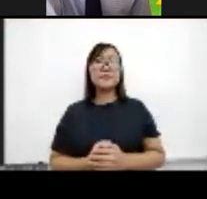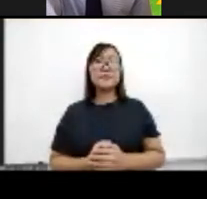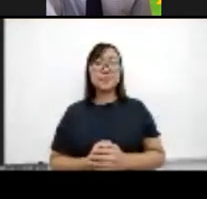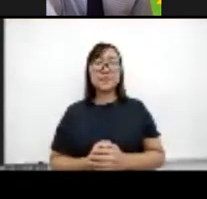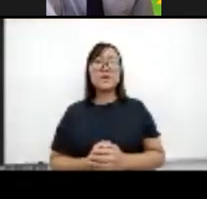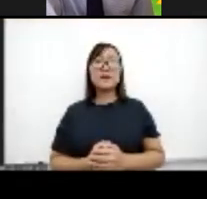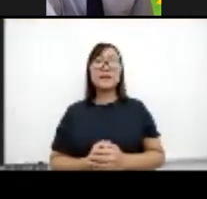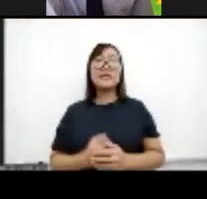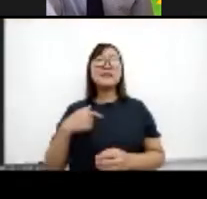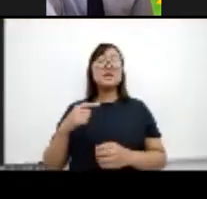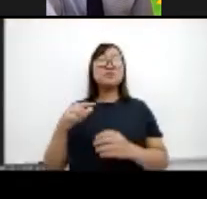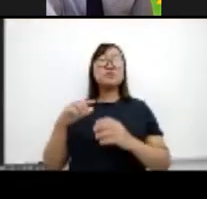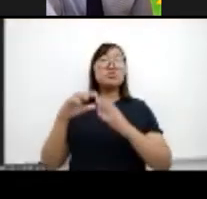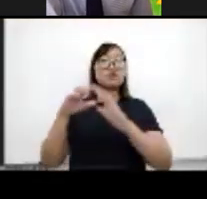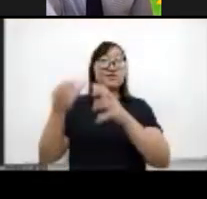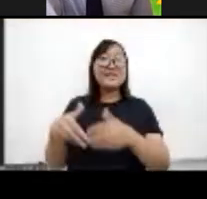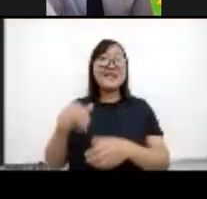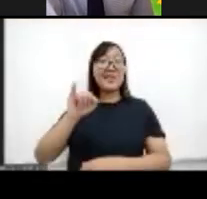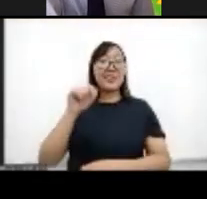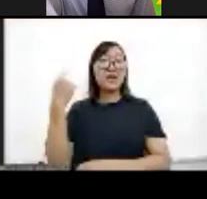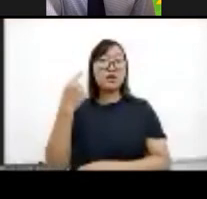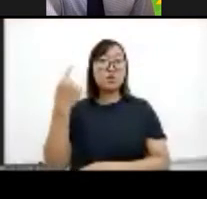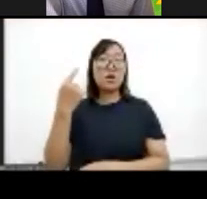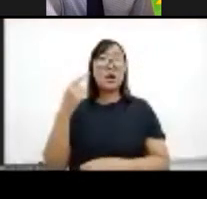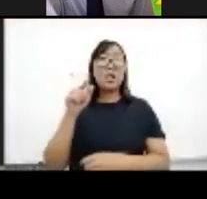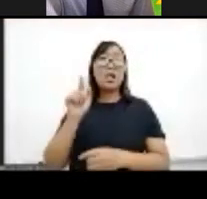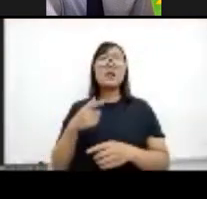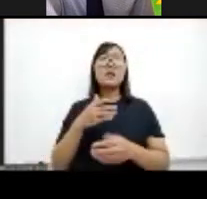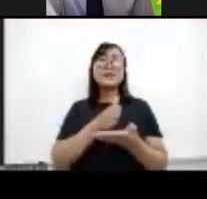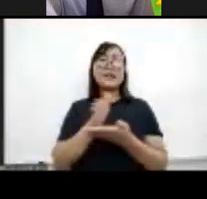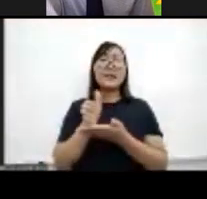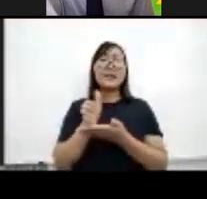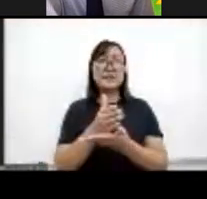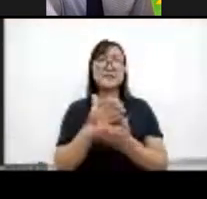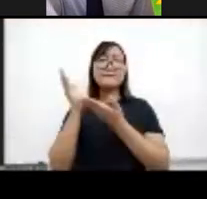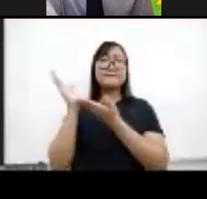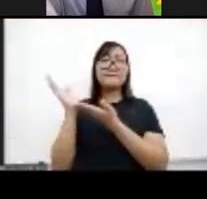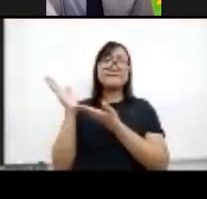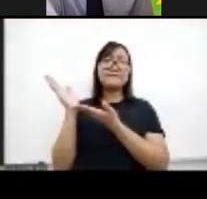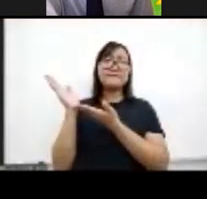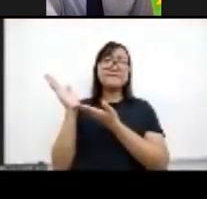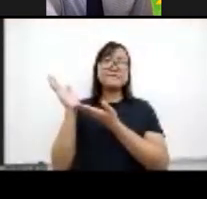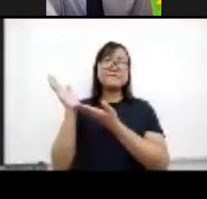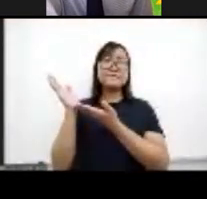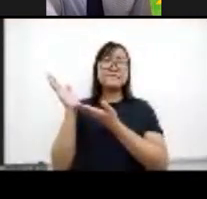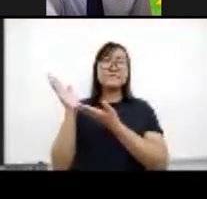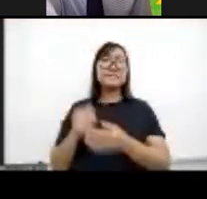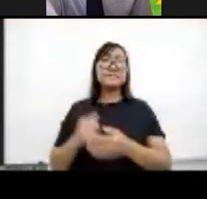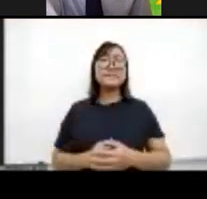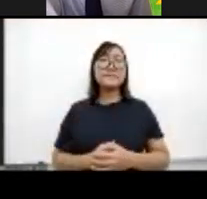blp603 Om nah versi endk Willy